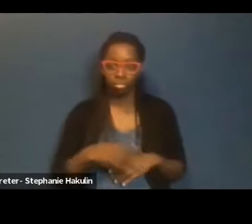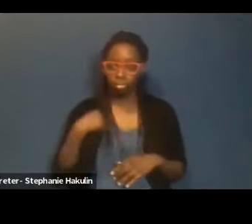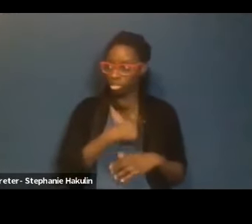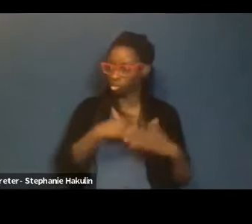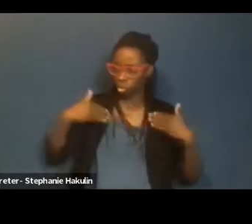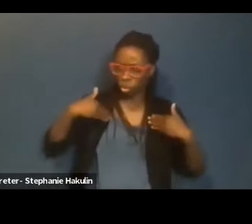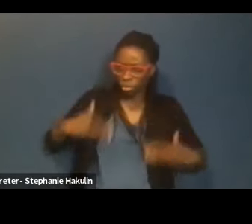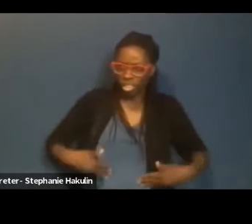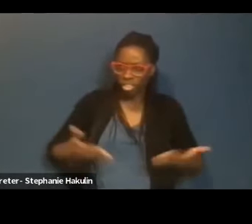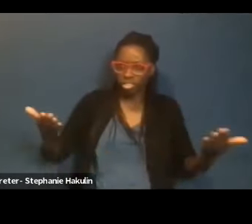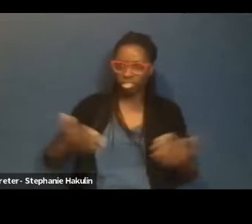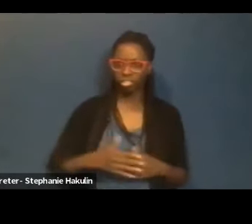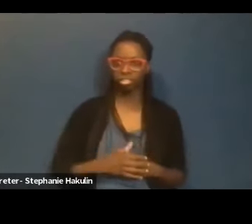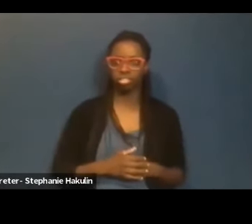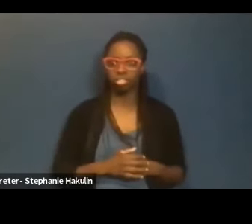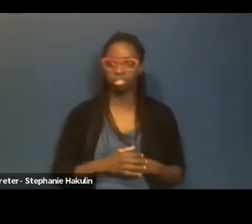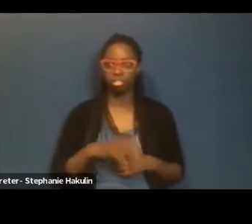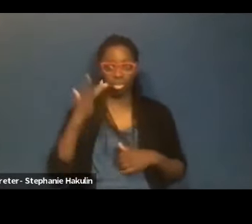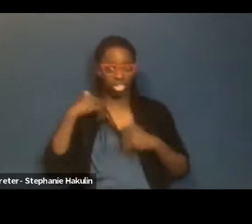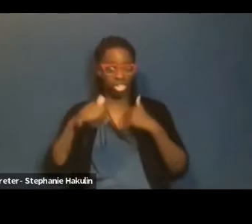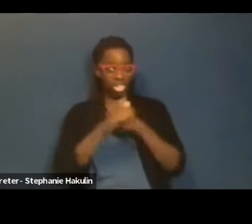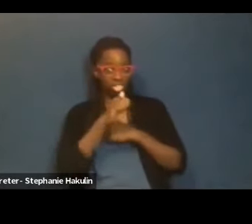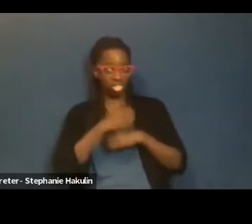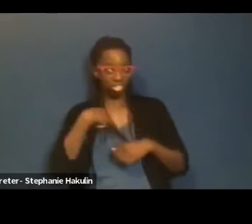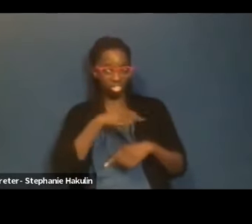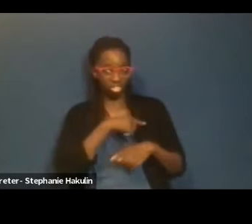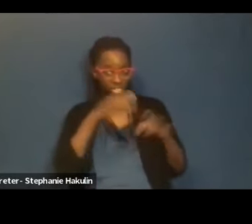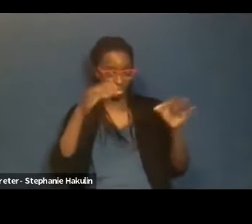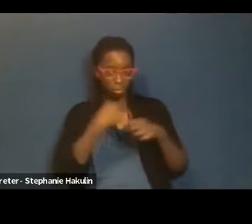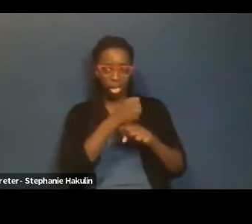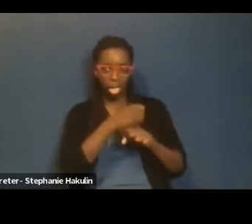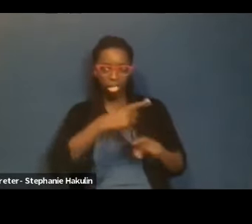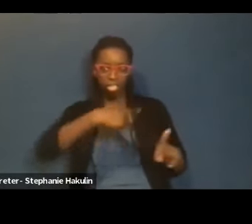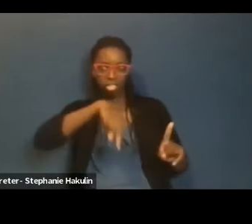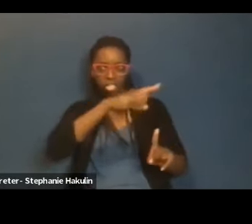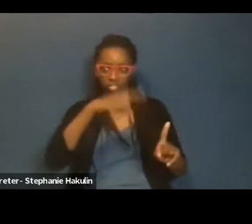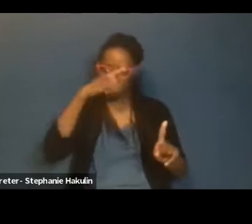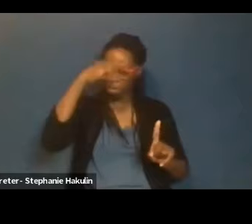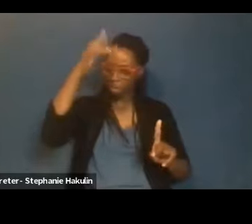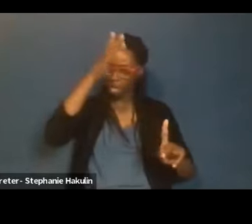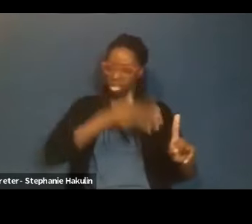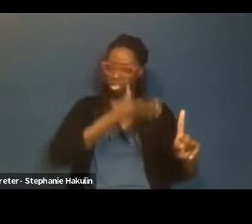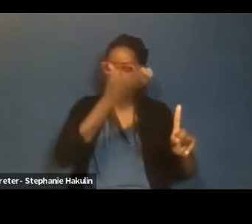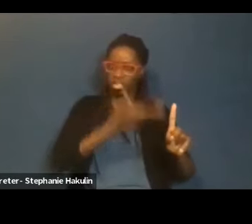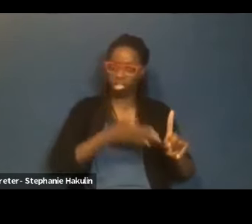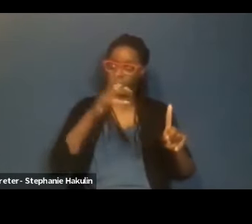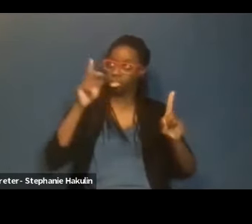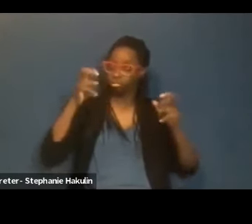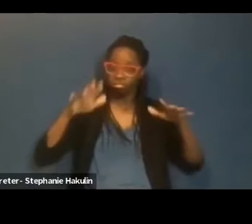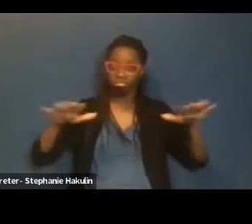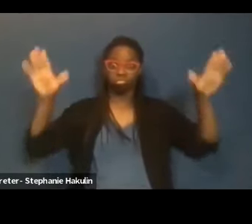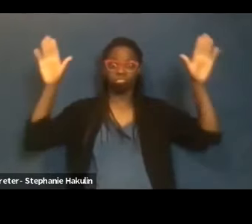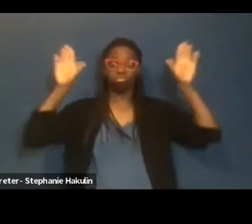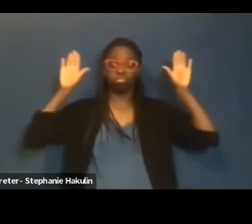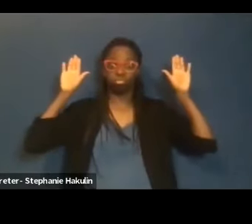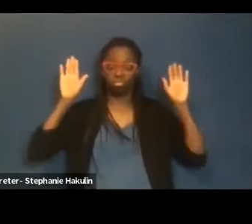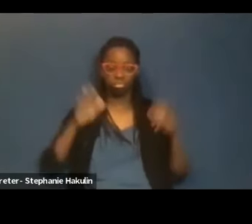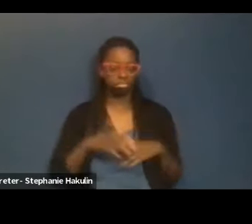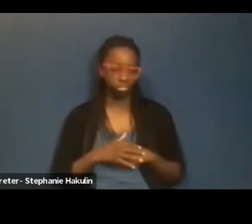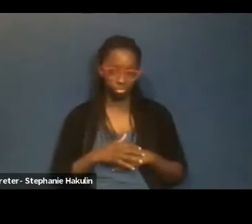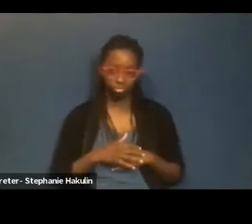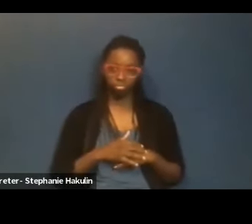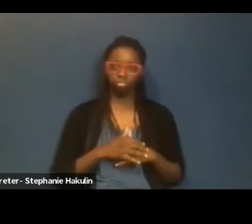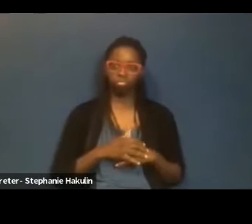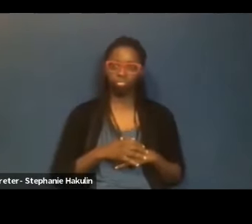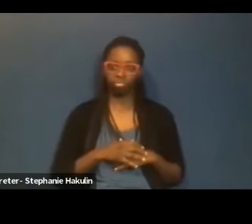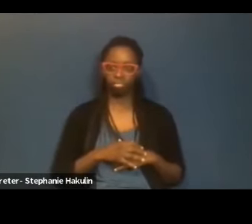they make. Black boy, hands above his head. His coffee-colored branches reaching out in surrender. His roots run the bondage soaked in salt